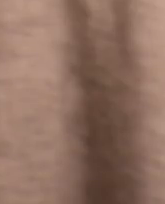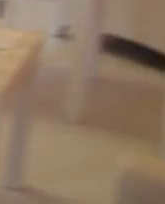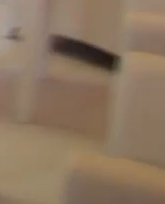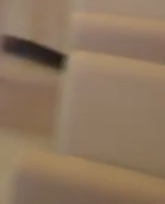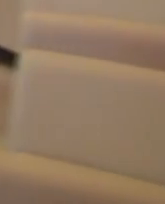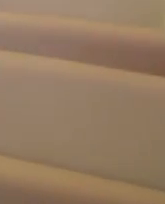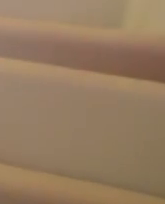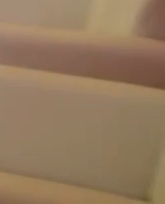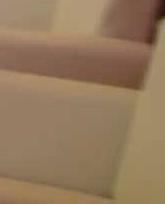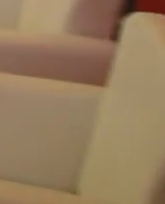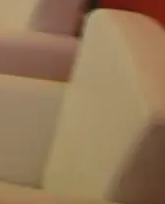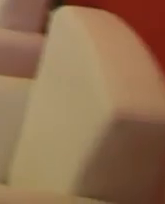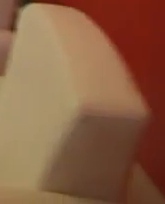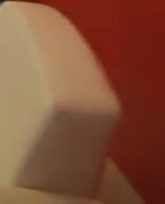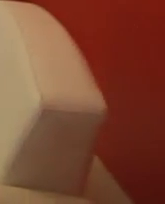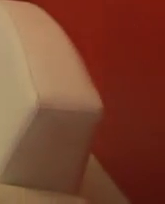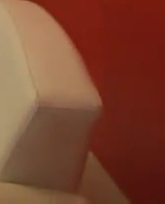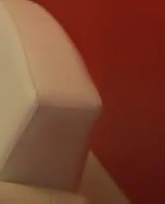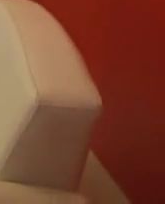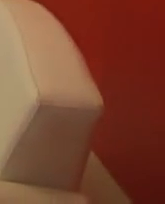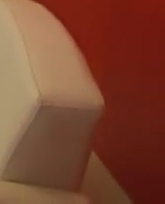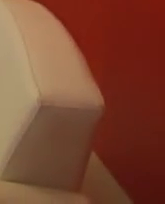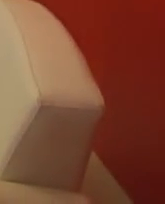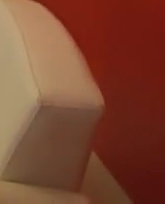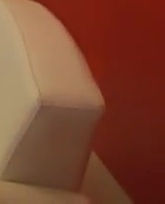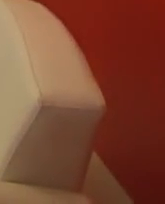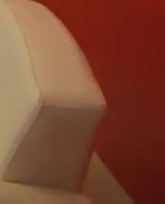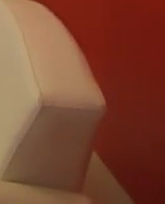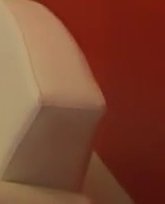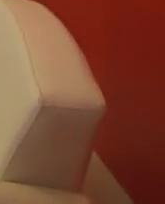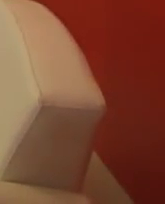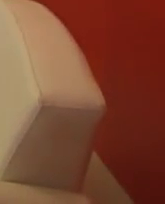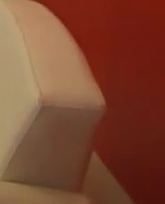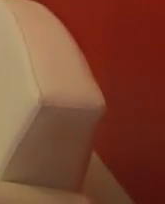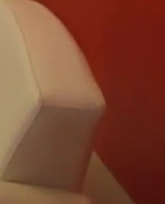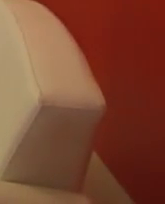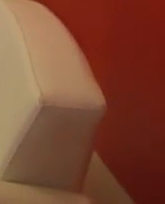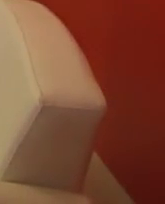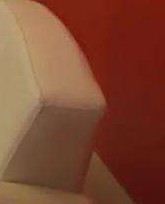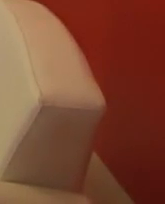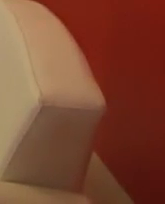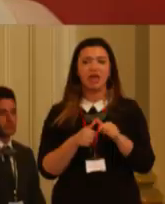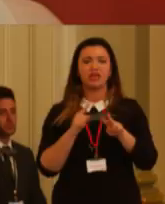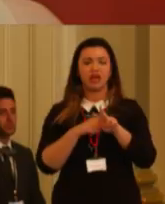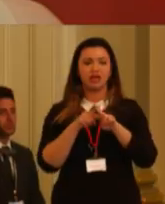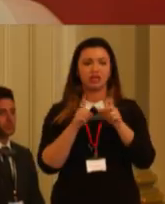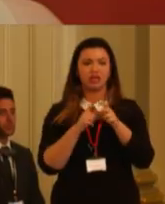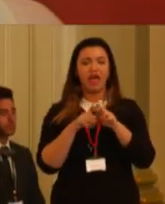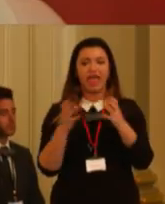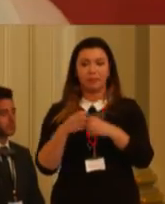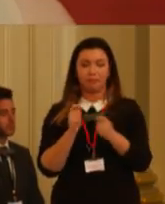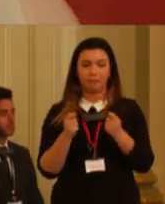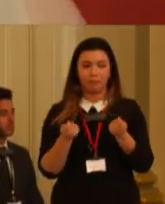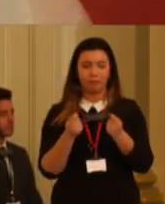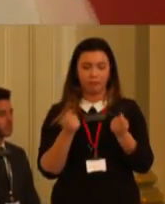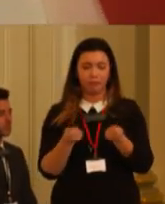our moderator, founder at YADA, Mehmet Ali Çalışkan. Thank you very much. And he